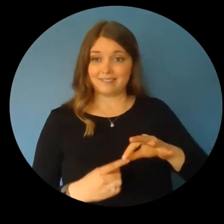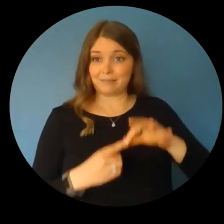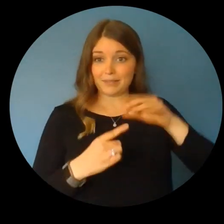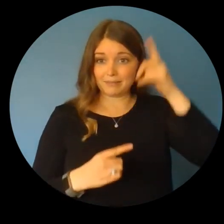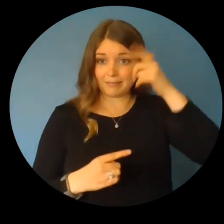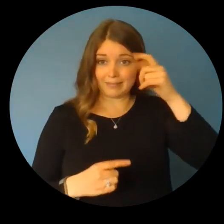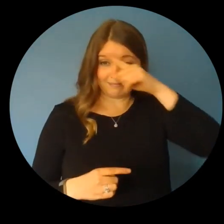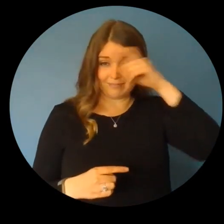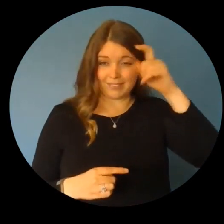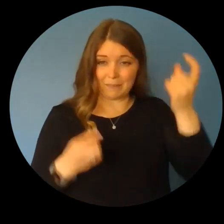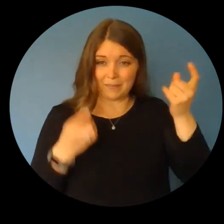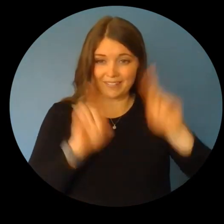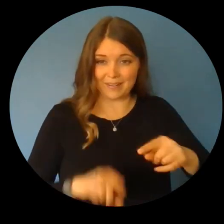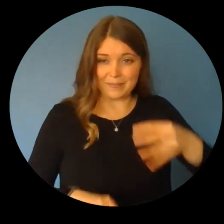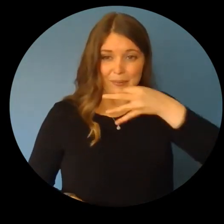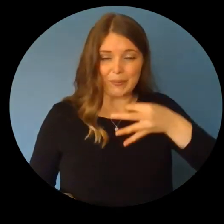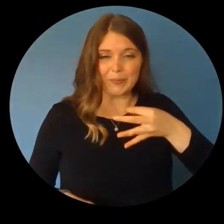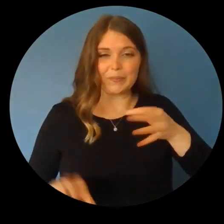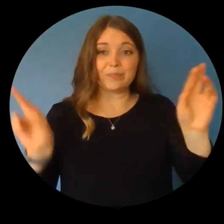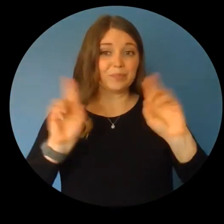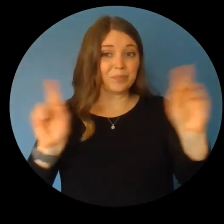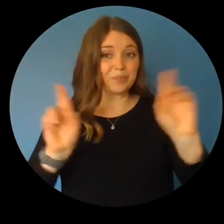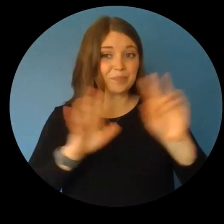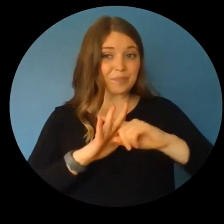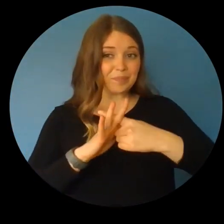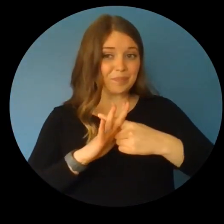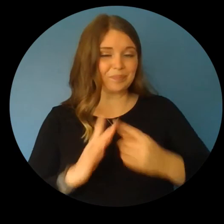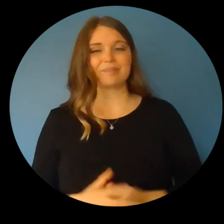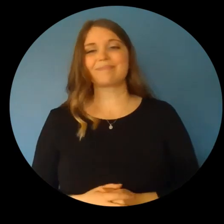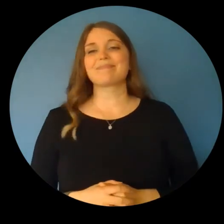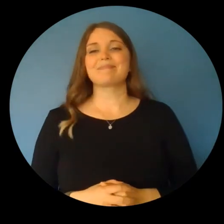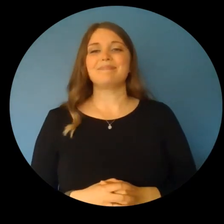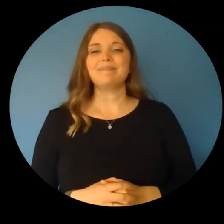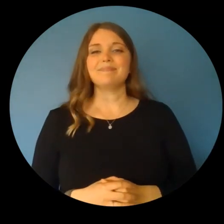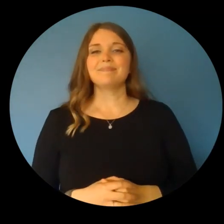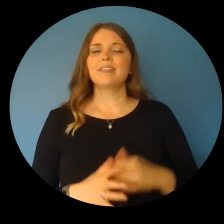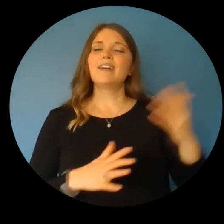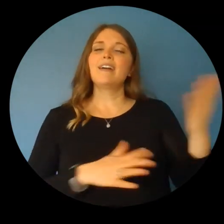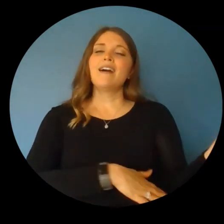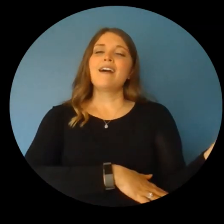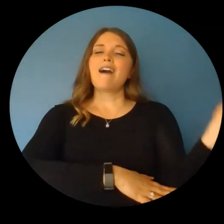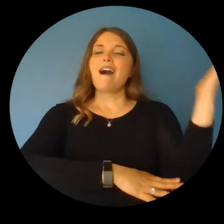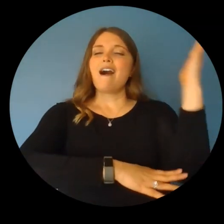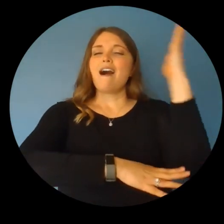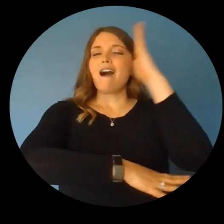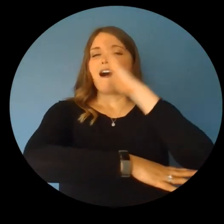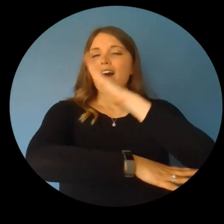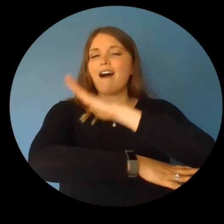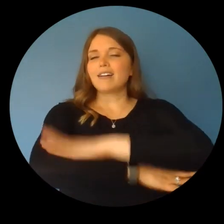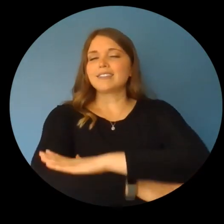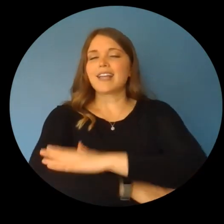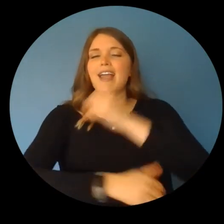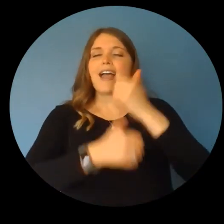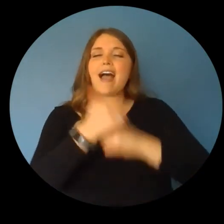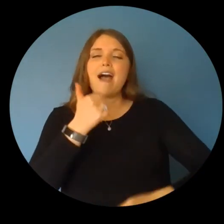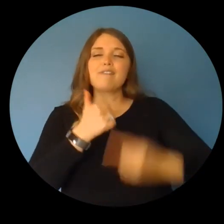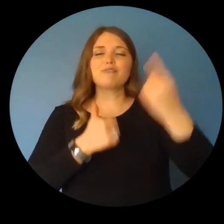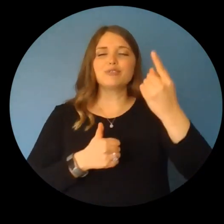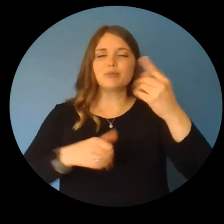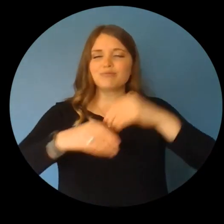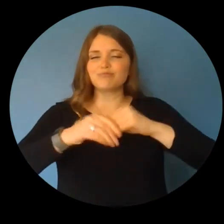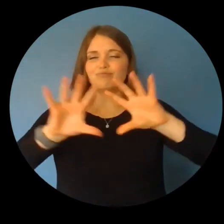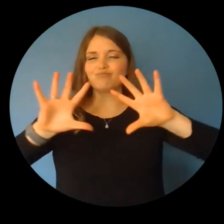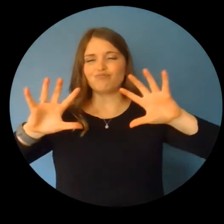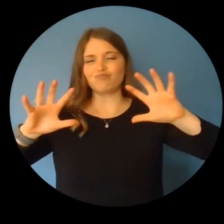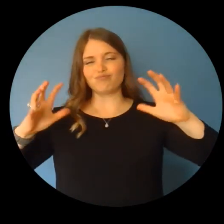see. Let's start here. All day long, everyone in the world, the whole wide